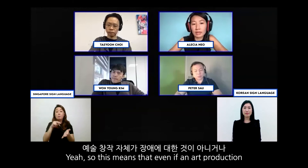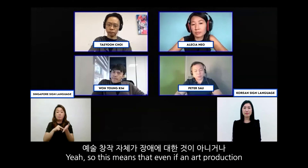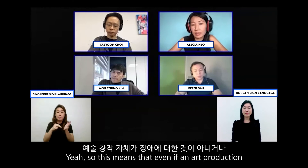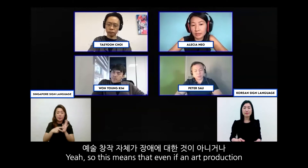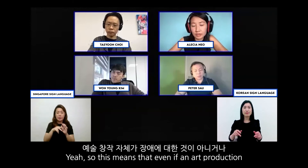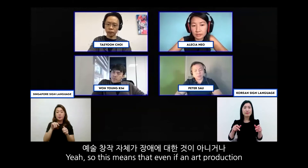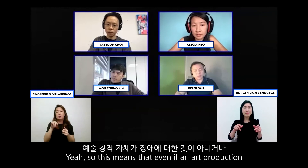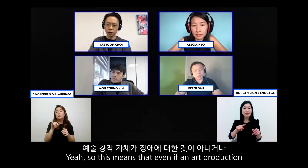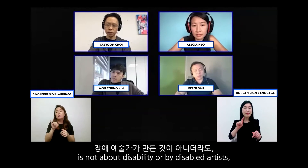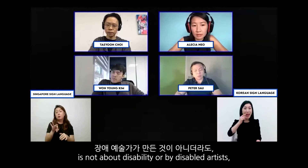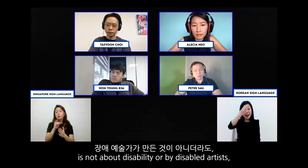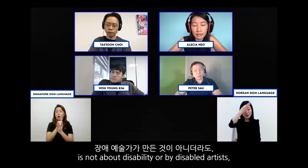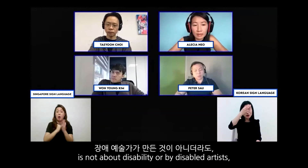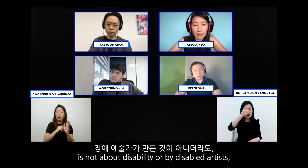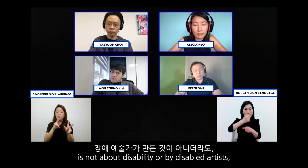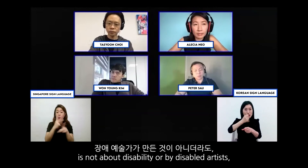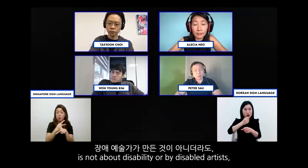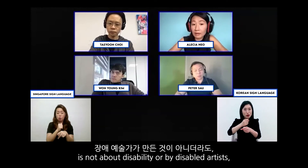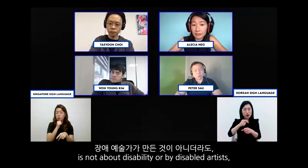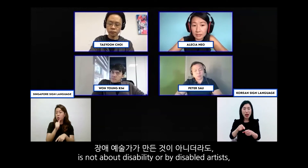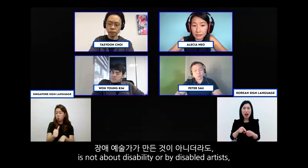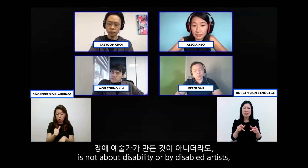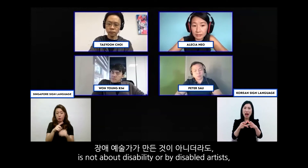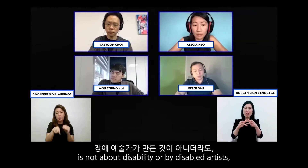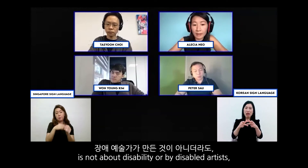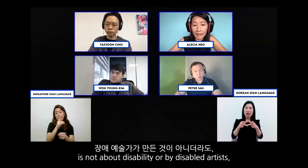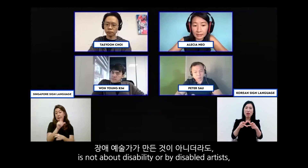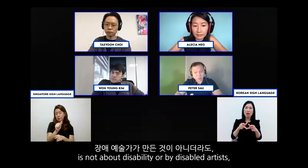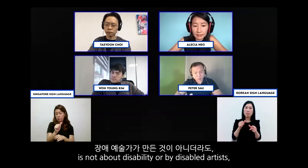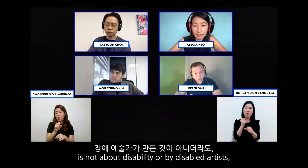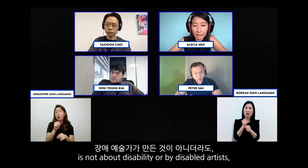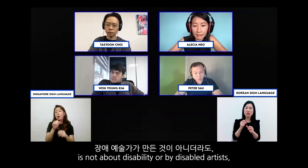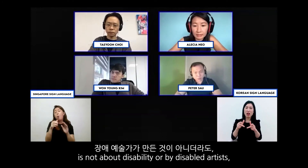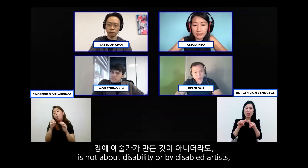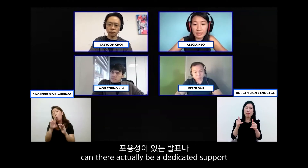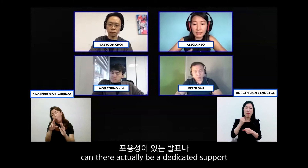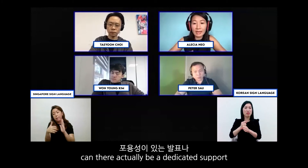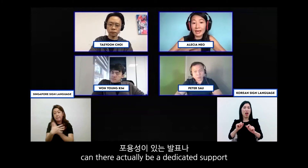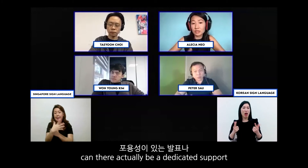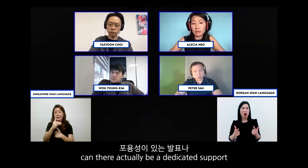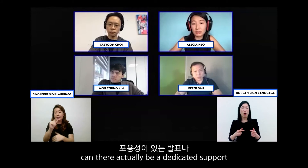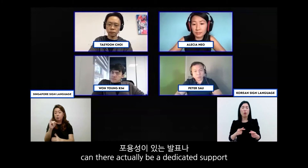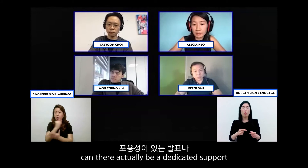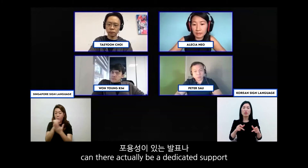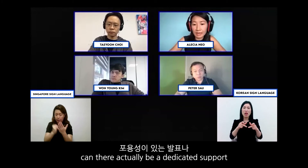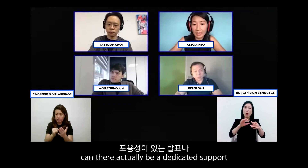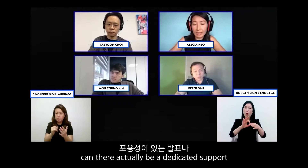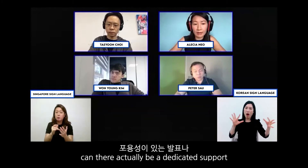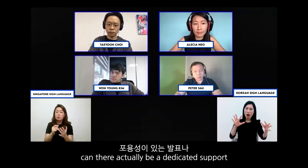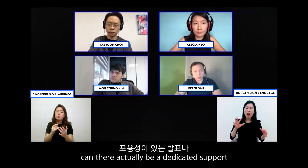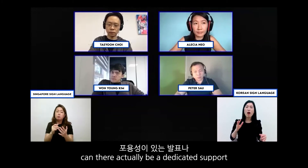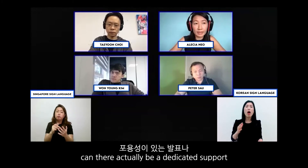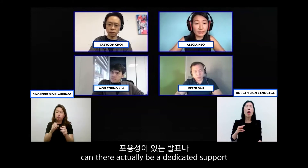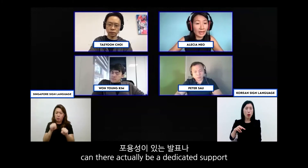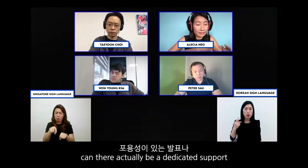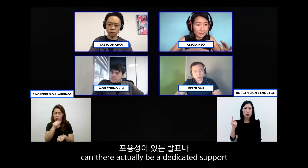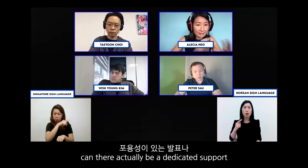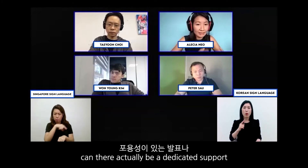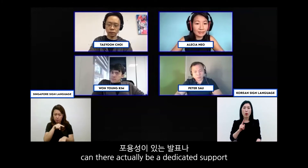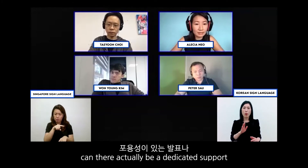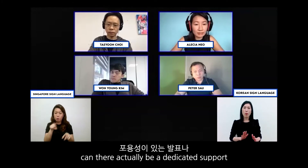if an art production is not about disability or by disabled artists, can there actually be